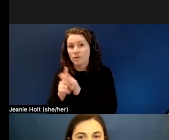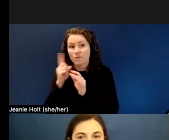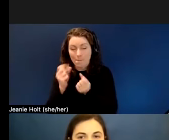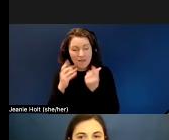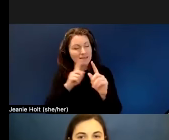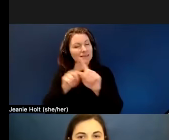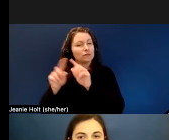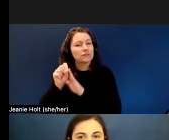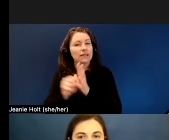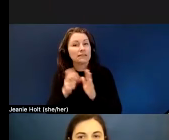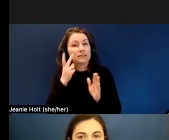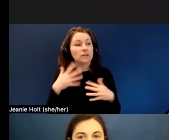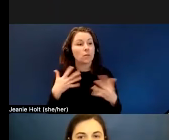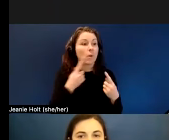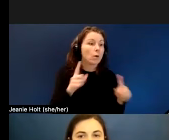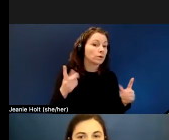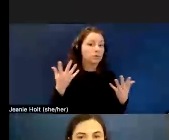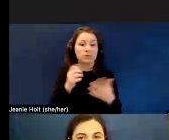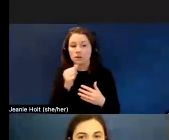to see what sticks.